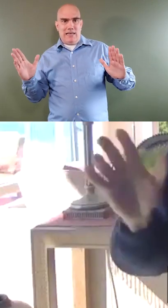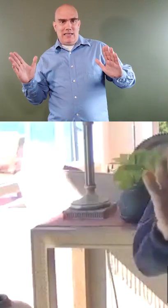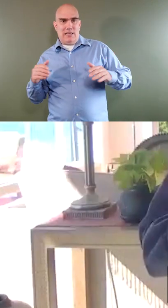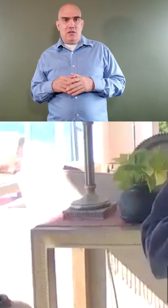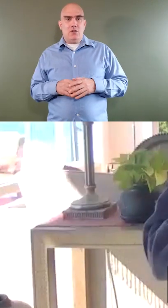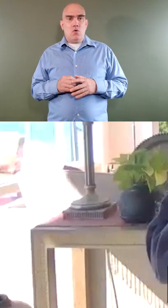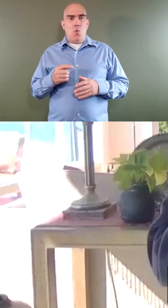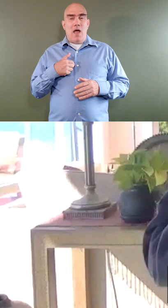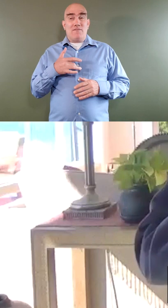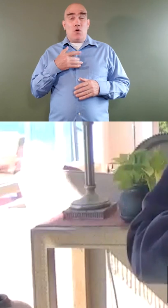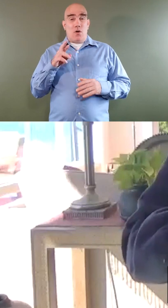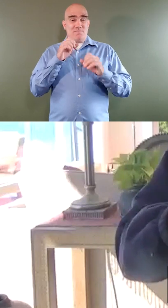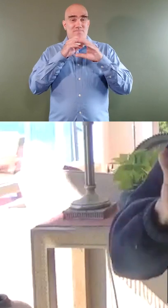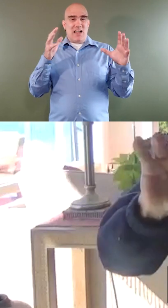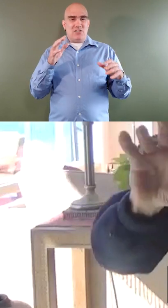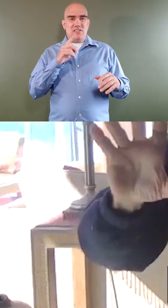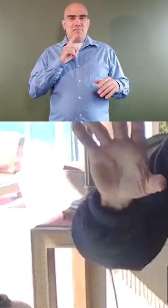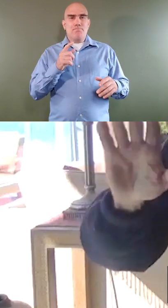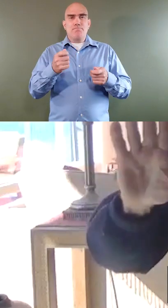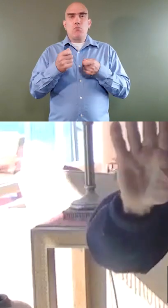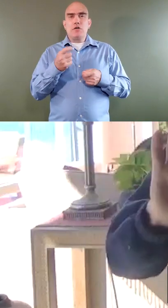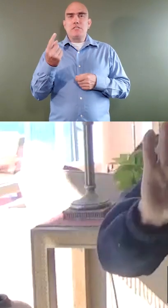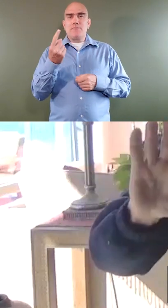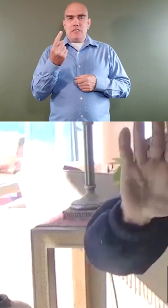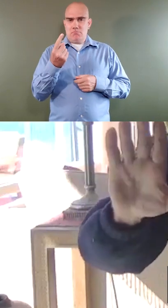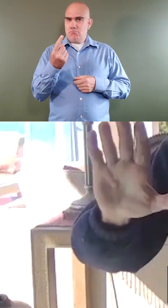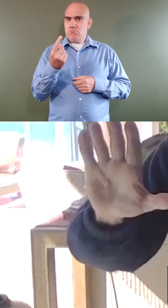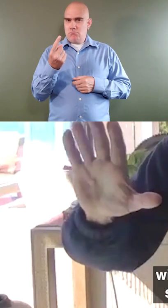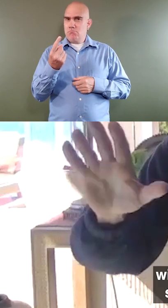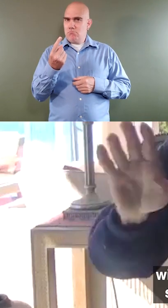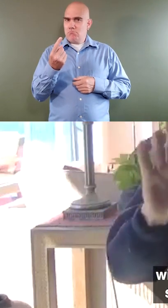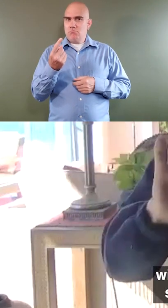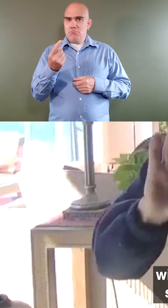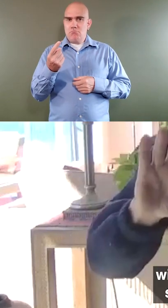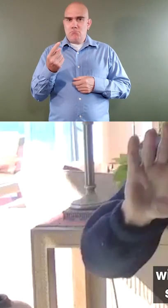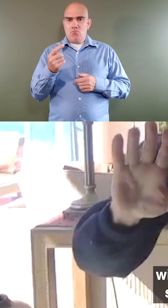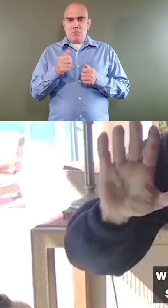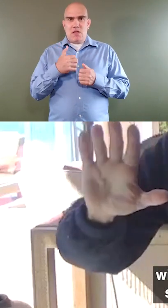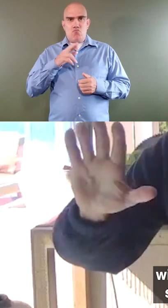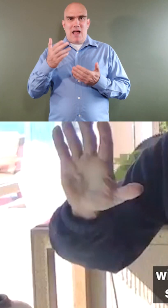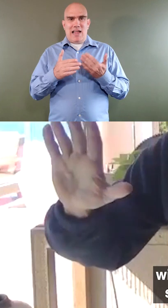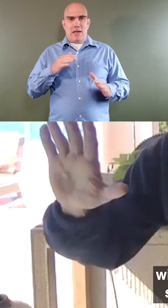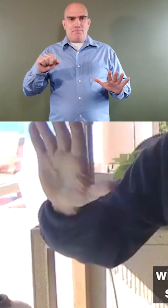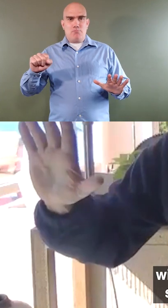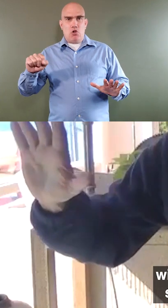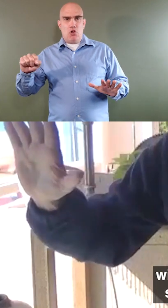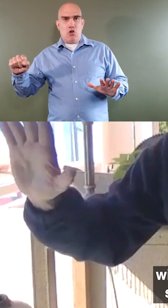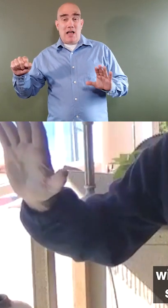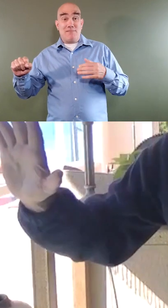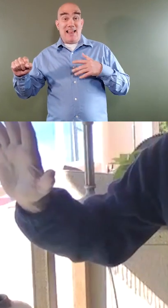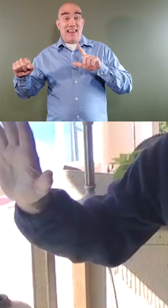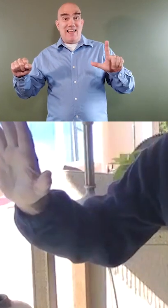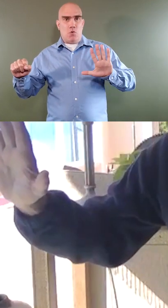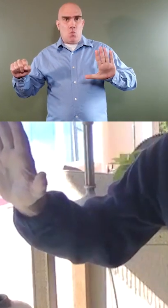And what I feel or imagine is pulling something across with my right hand and pushing something away with my